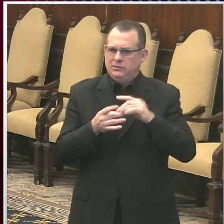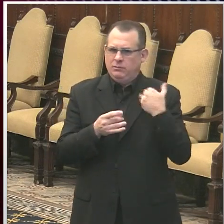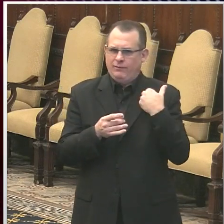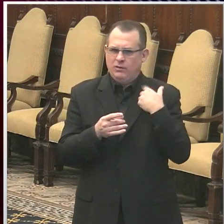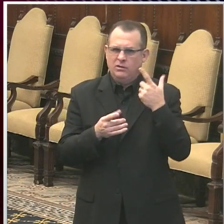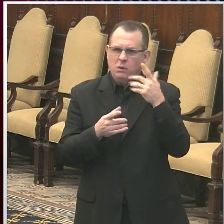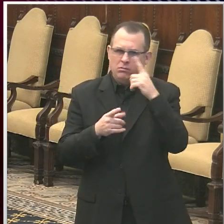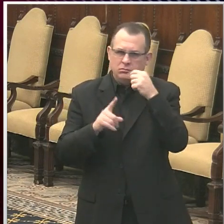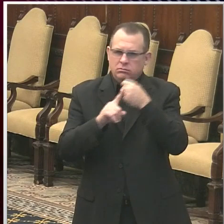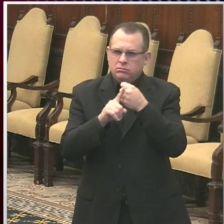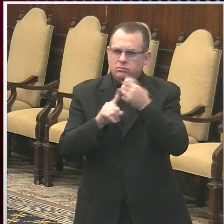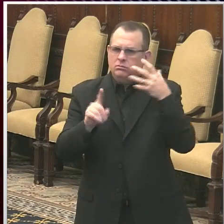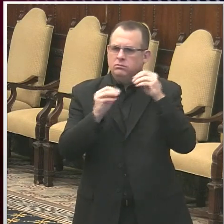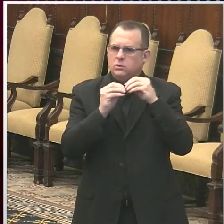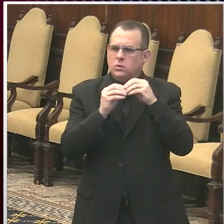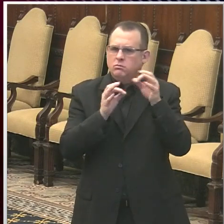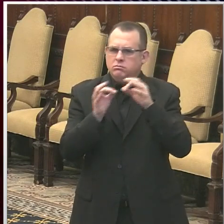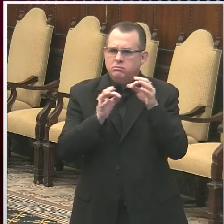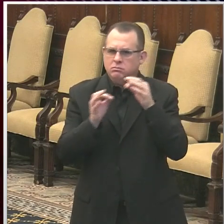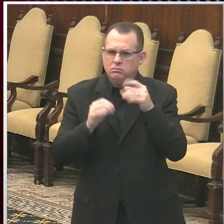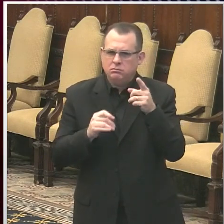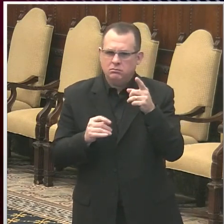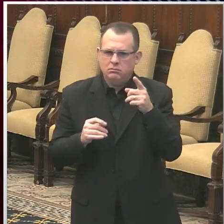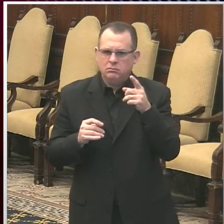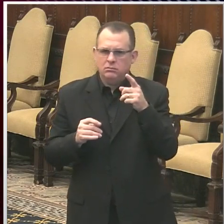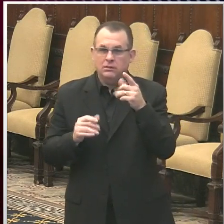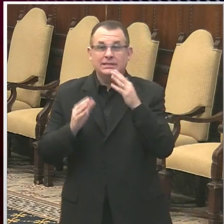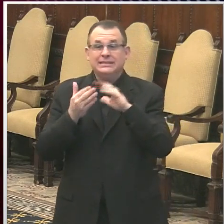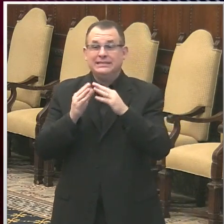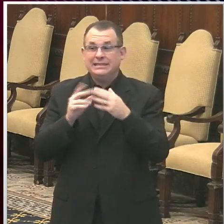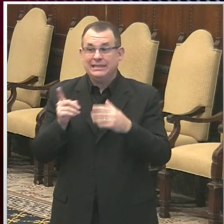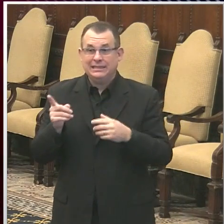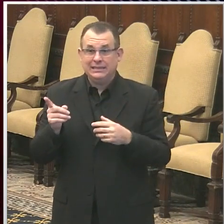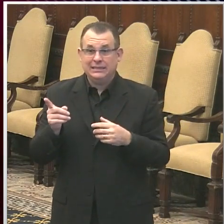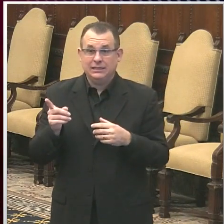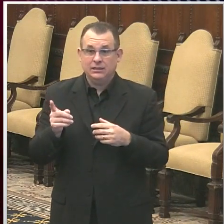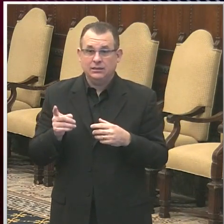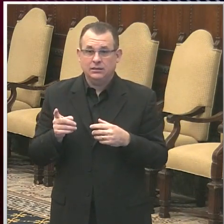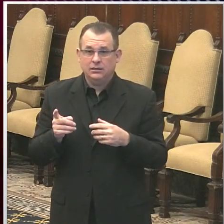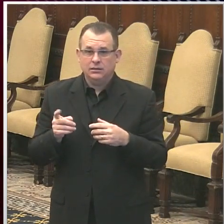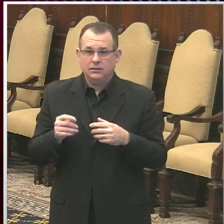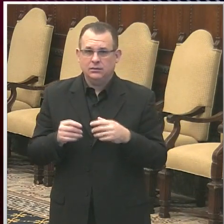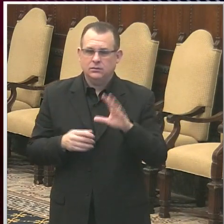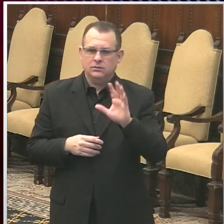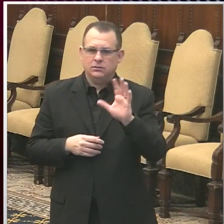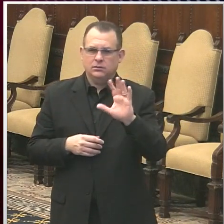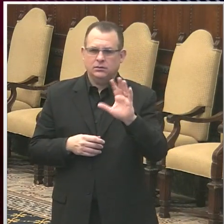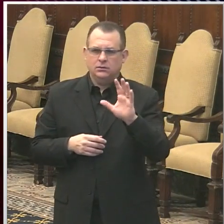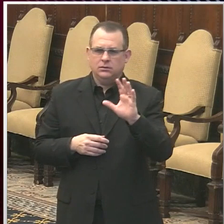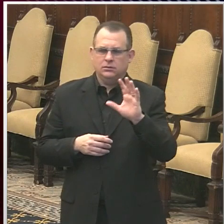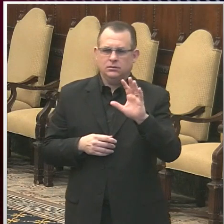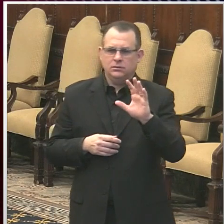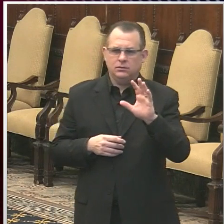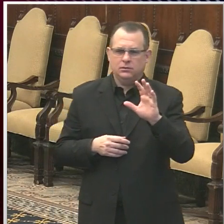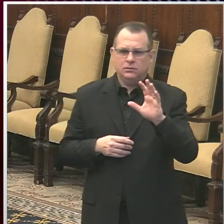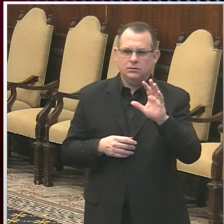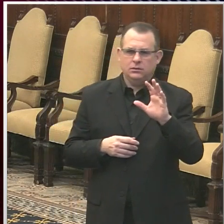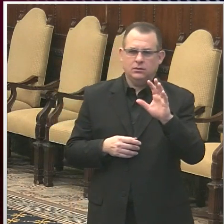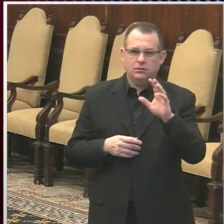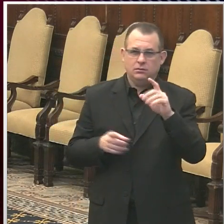that. Are you saying the city are they doing, so you guys aren't in the antibody testing right